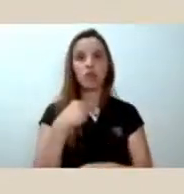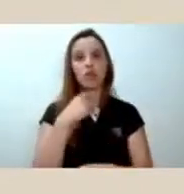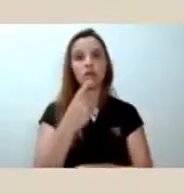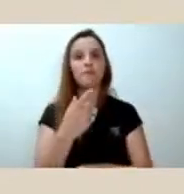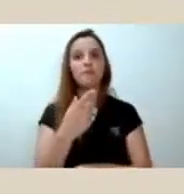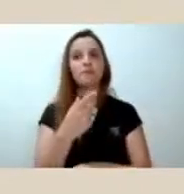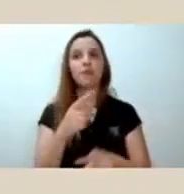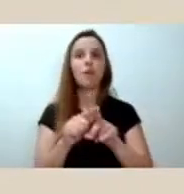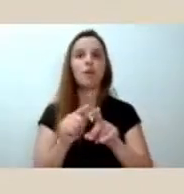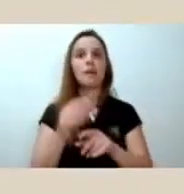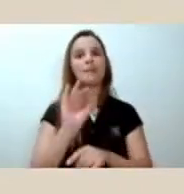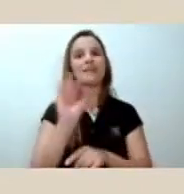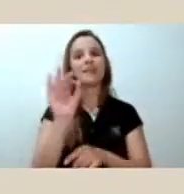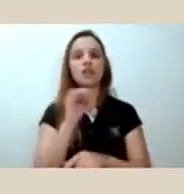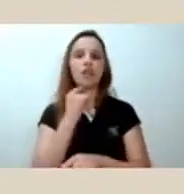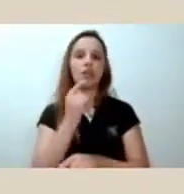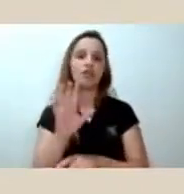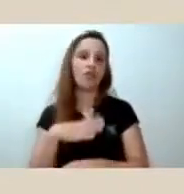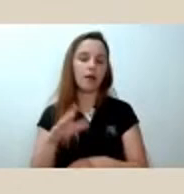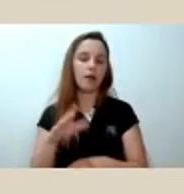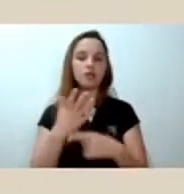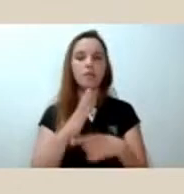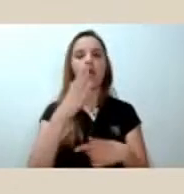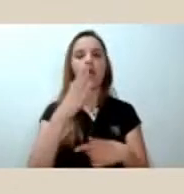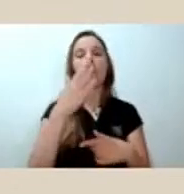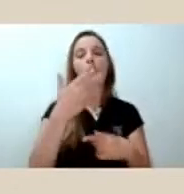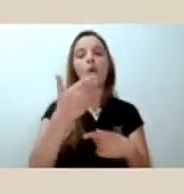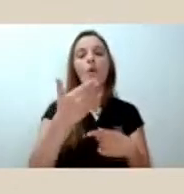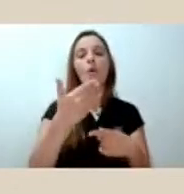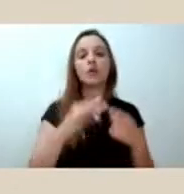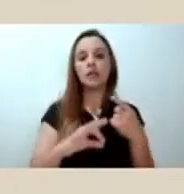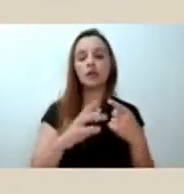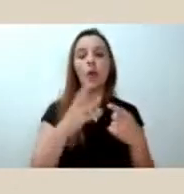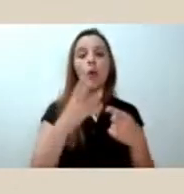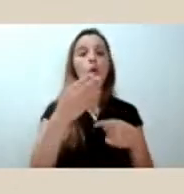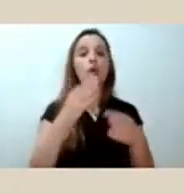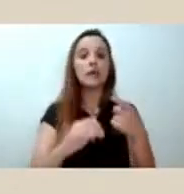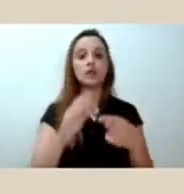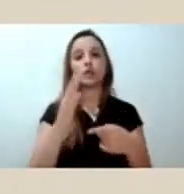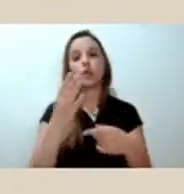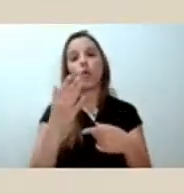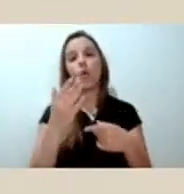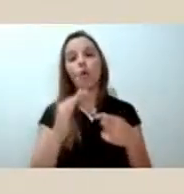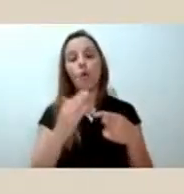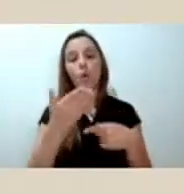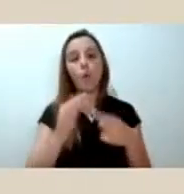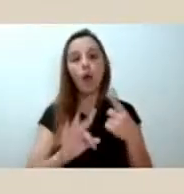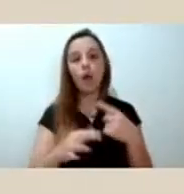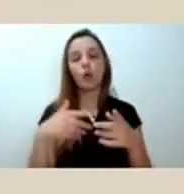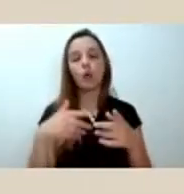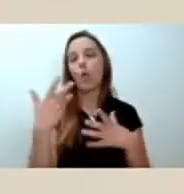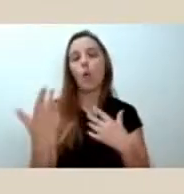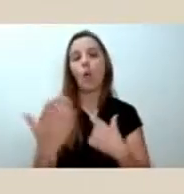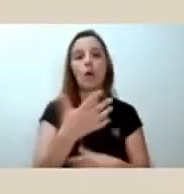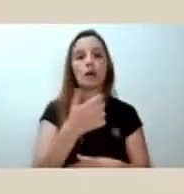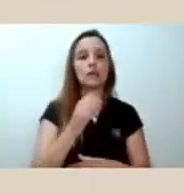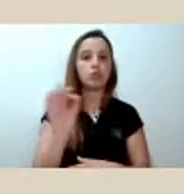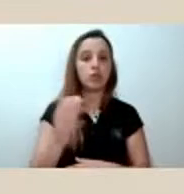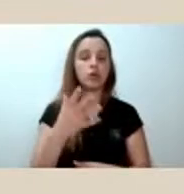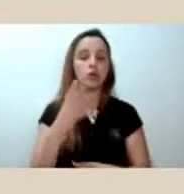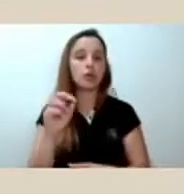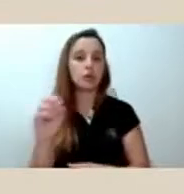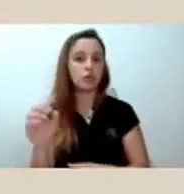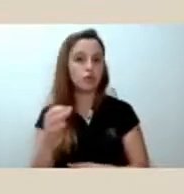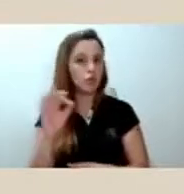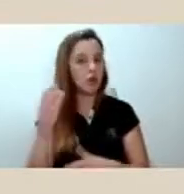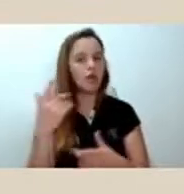or 20%. And we've been discussing for decades whether or not we want a quota system and what are the advantages and disadvantages for